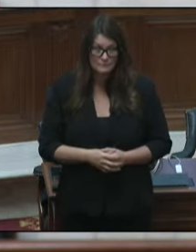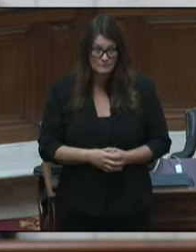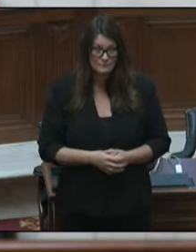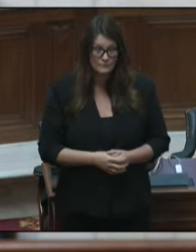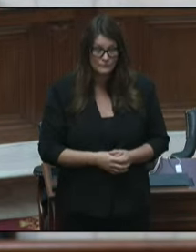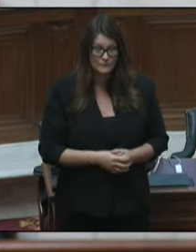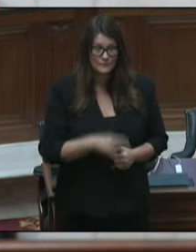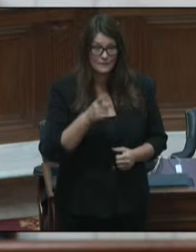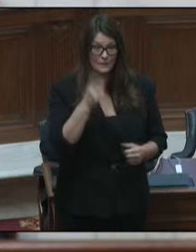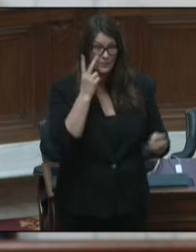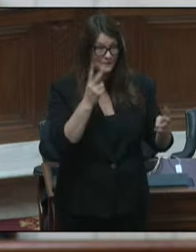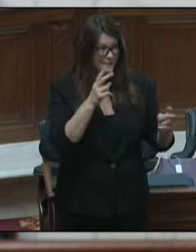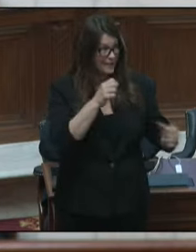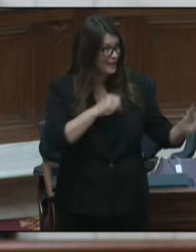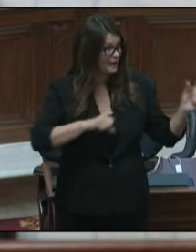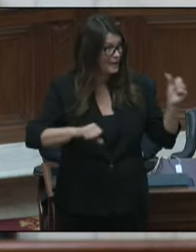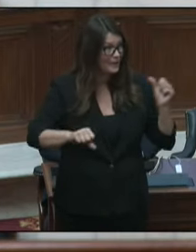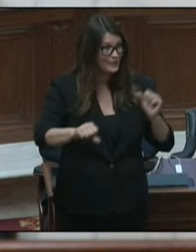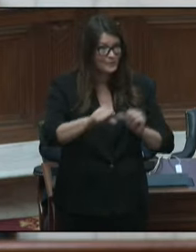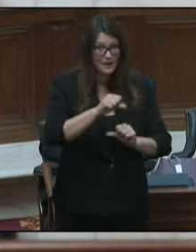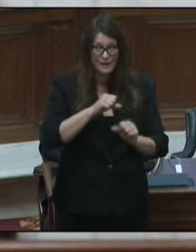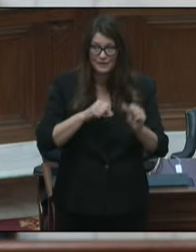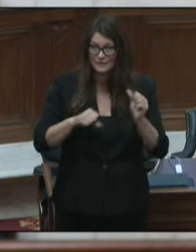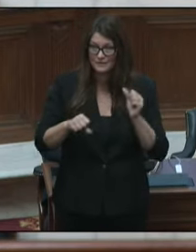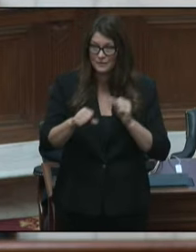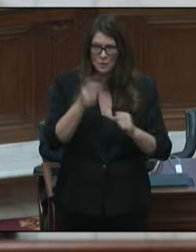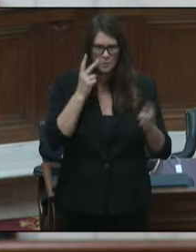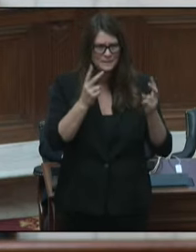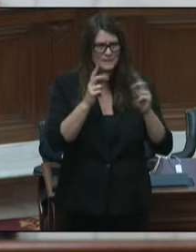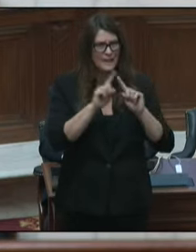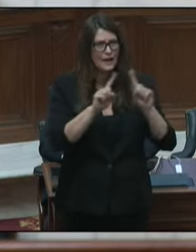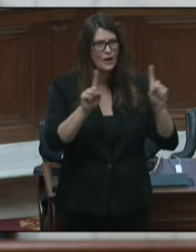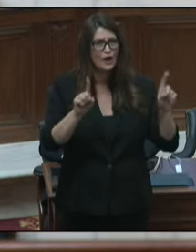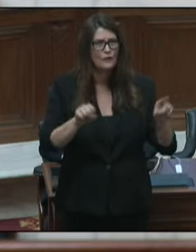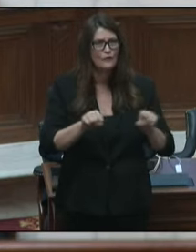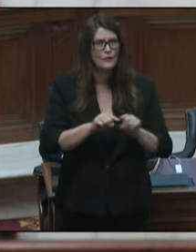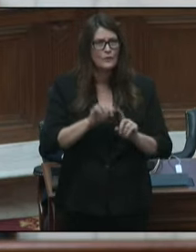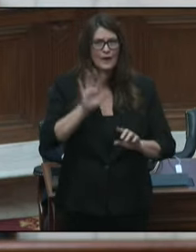You're seeing it all around you. You're seeing it everywhere.